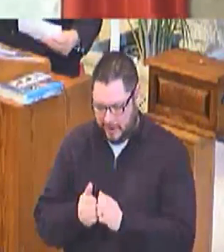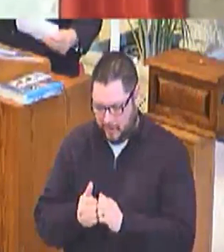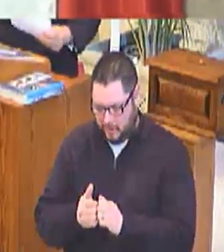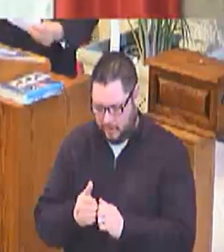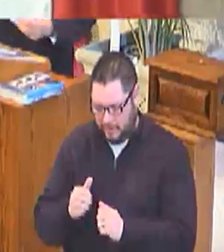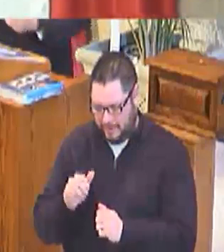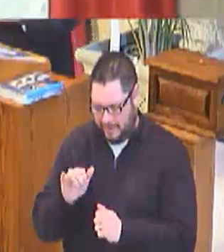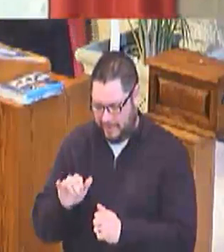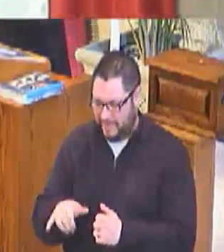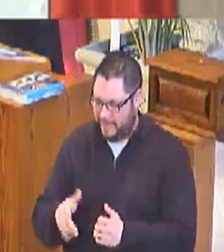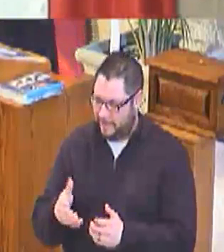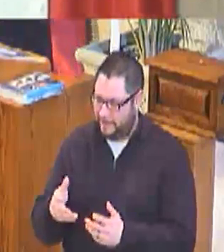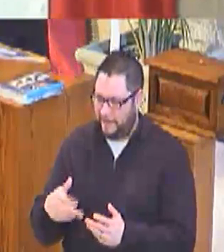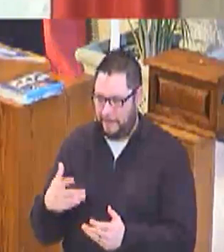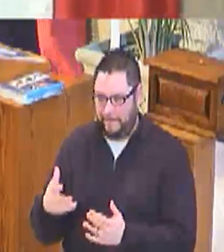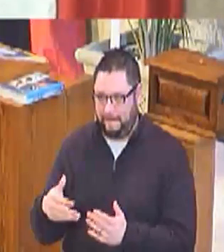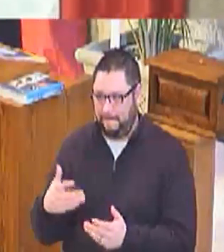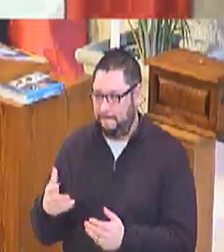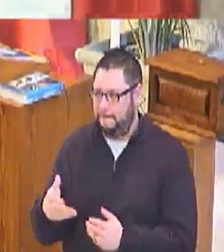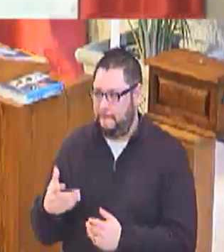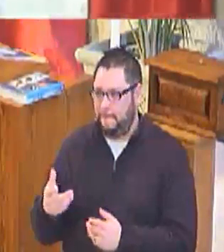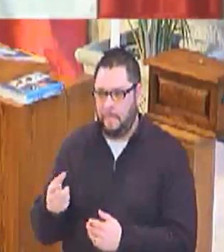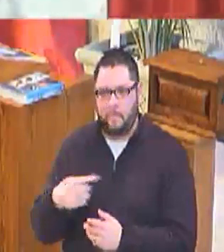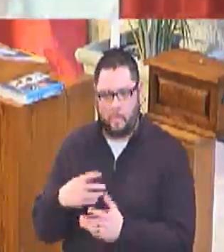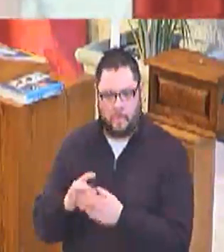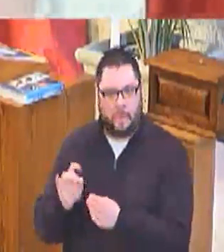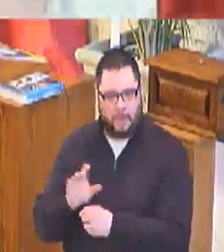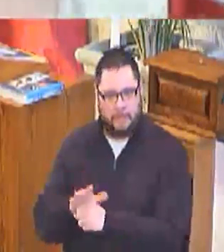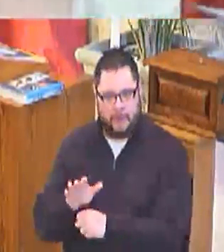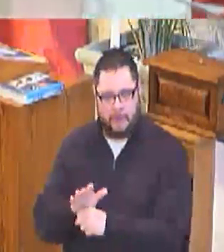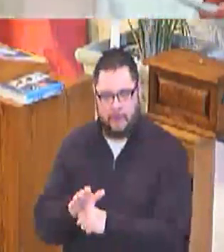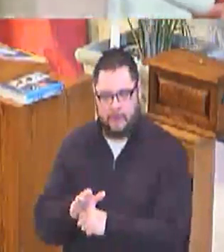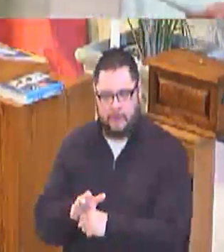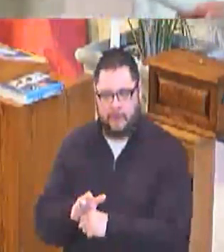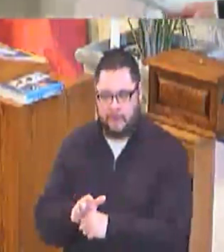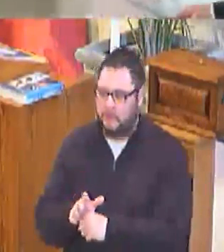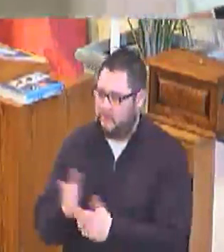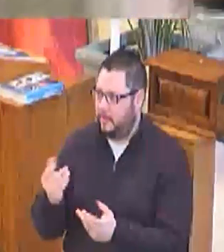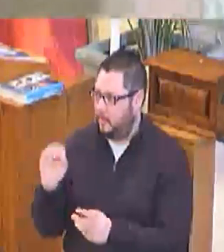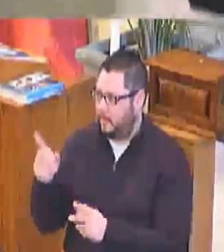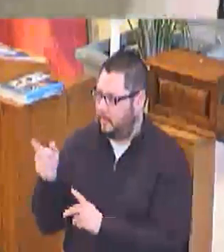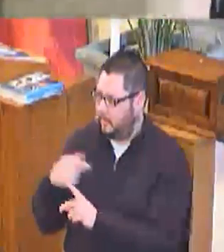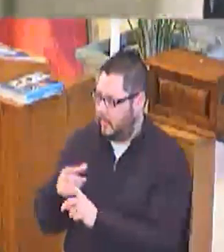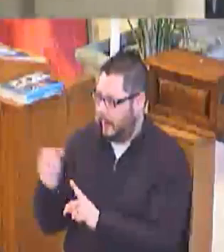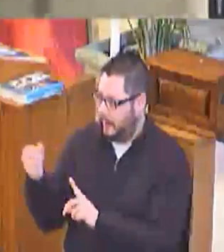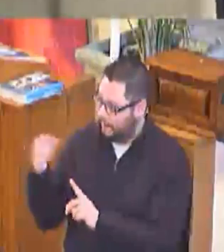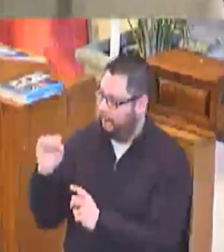overcome these? We've talked about it enough. You know, Pat, make your point here.